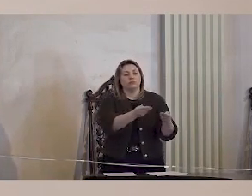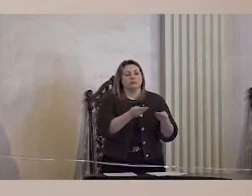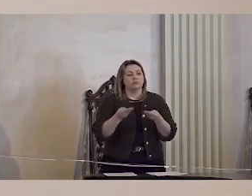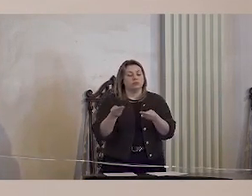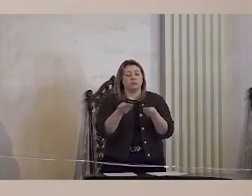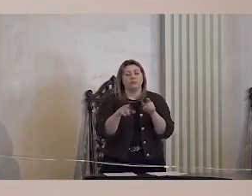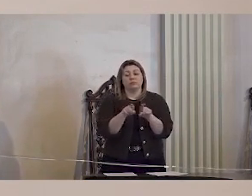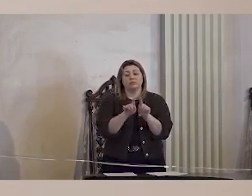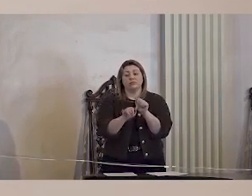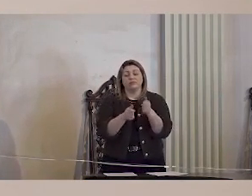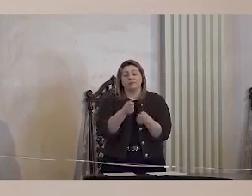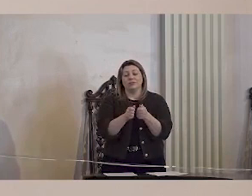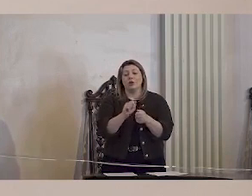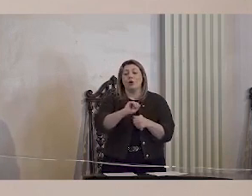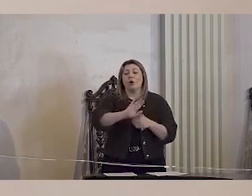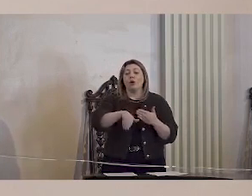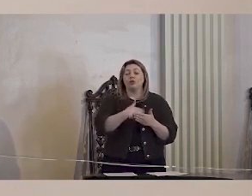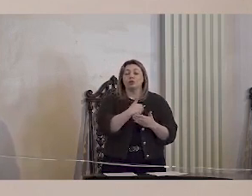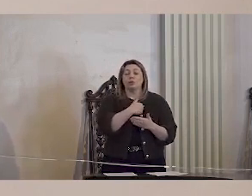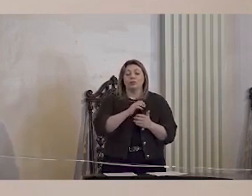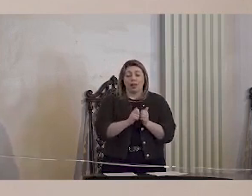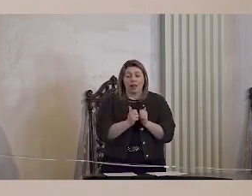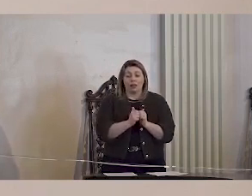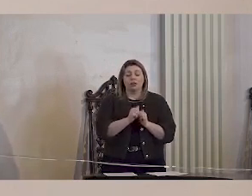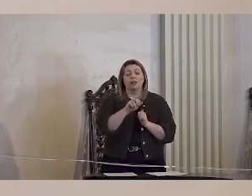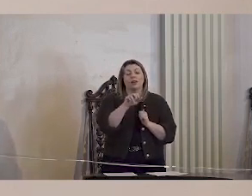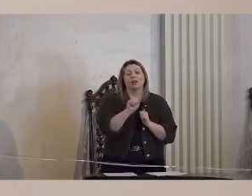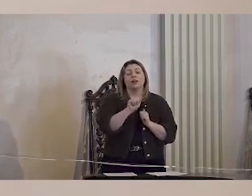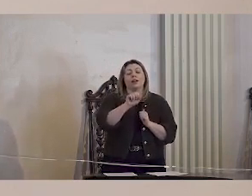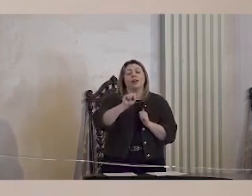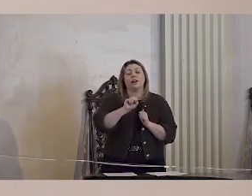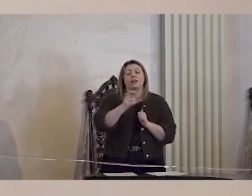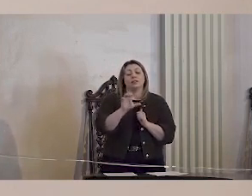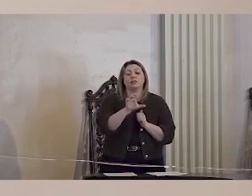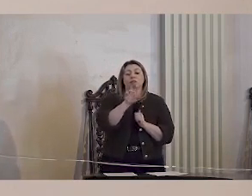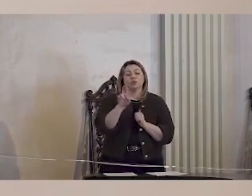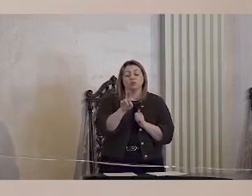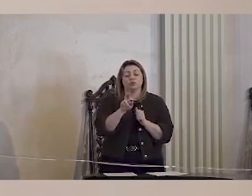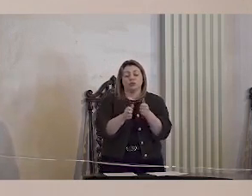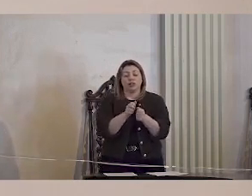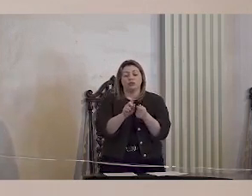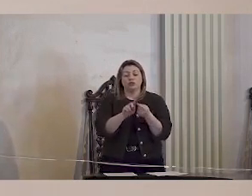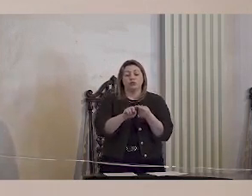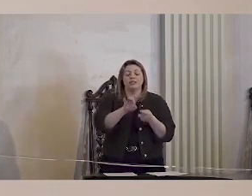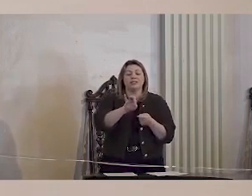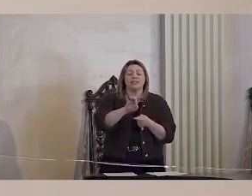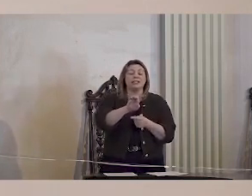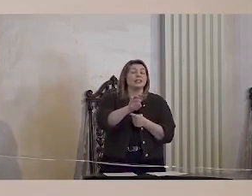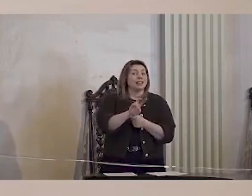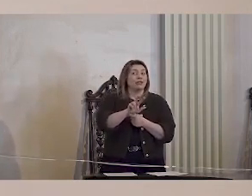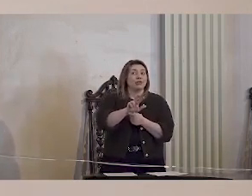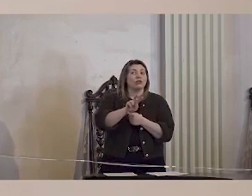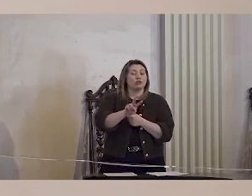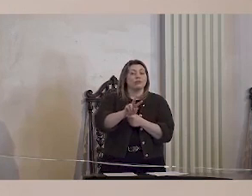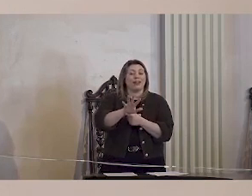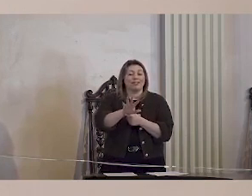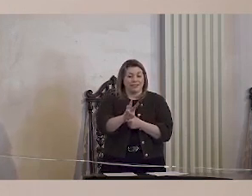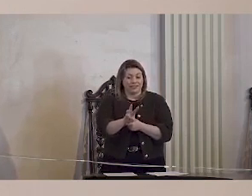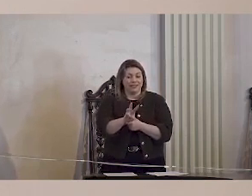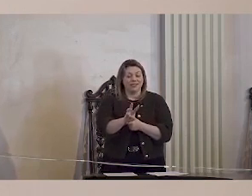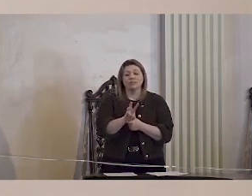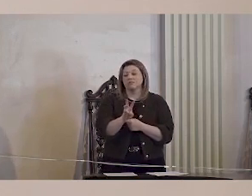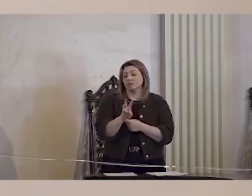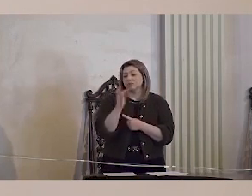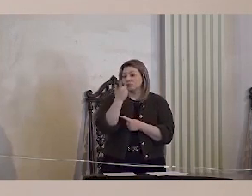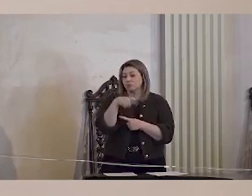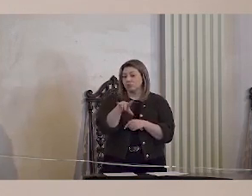also text to All Souls by sending ASCU to 73256. And